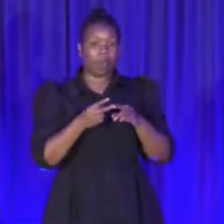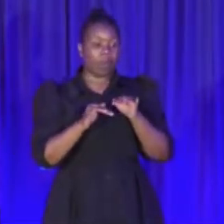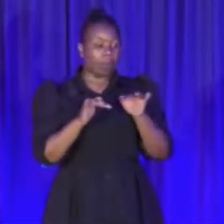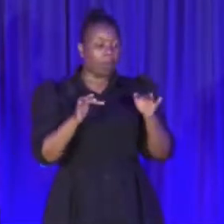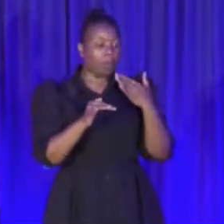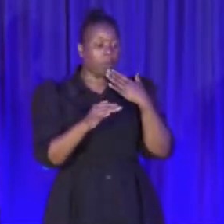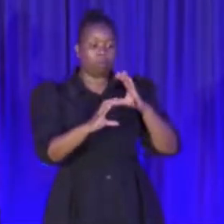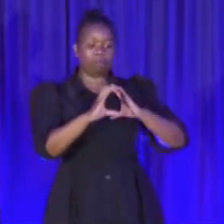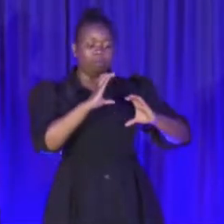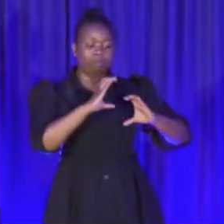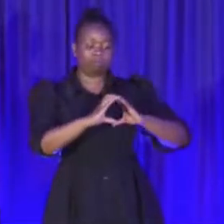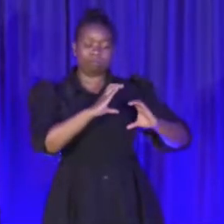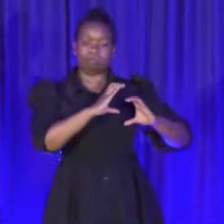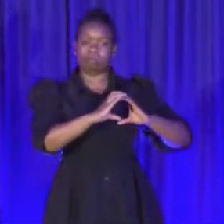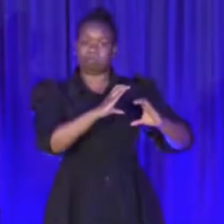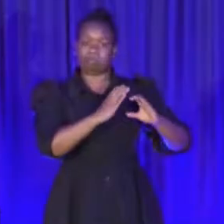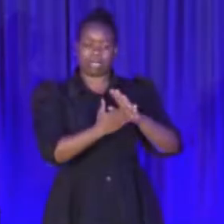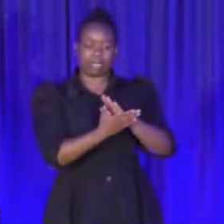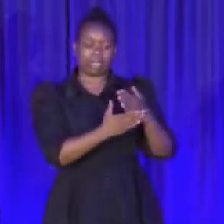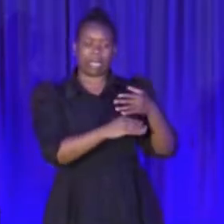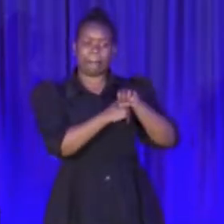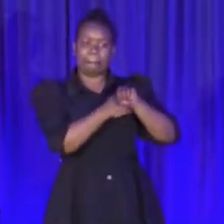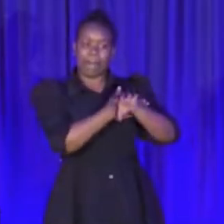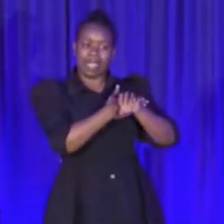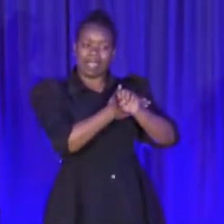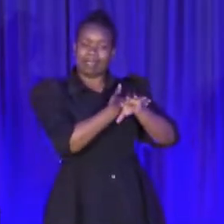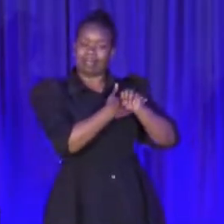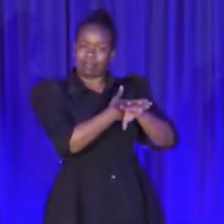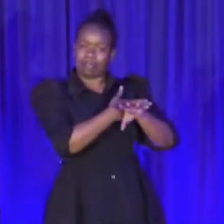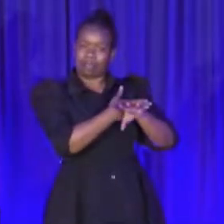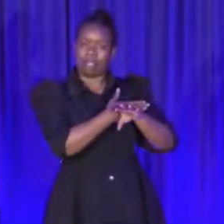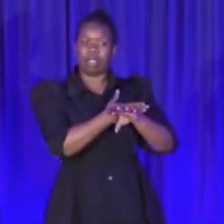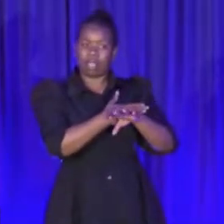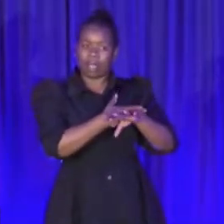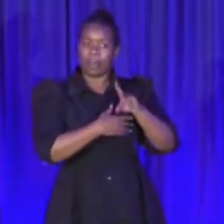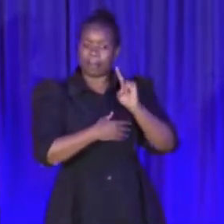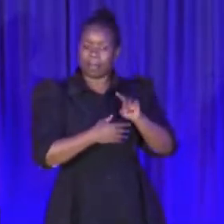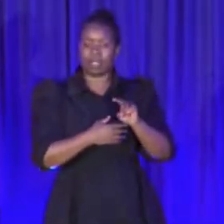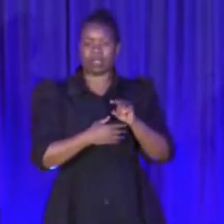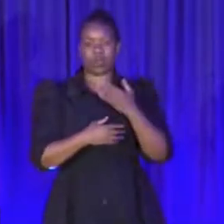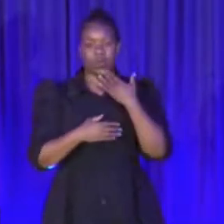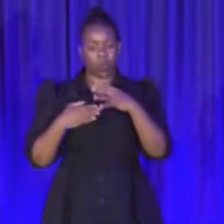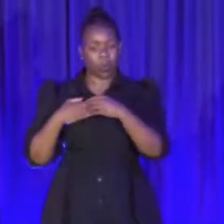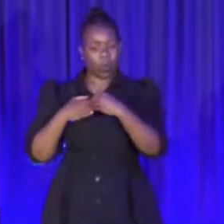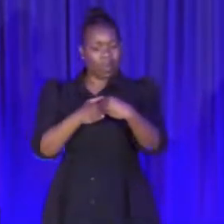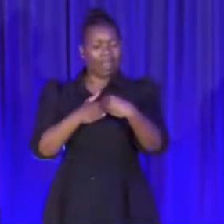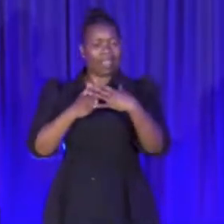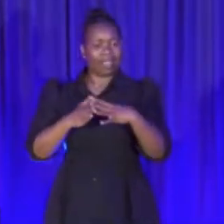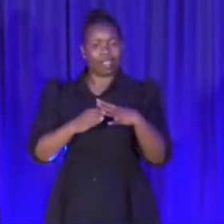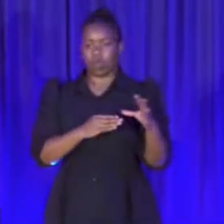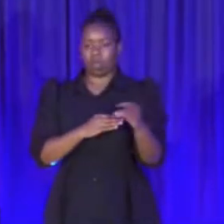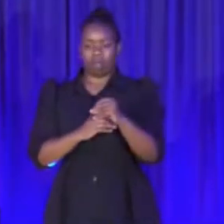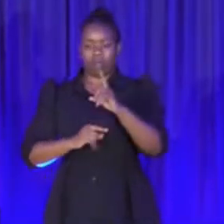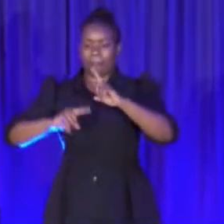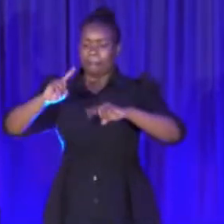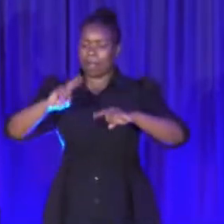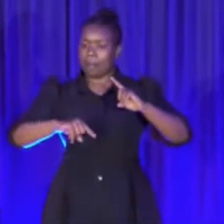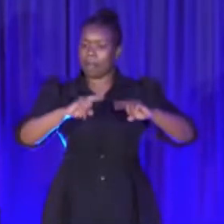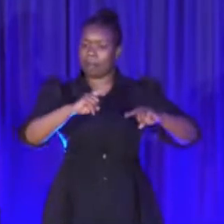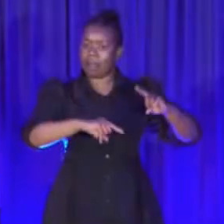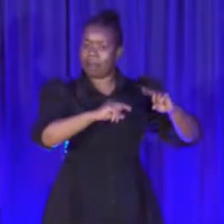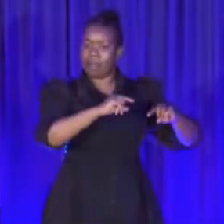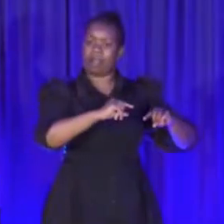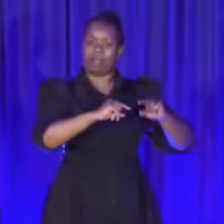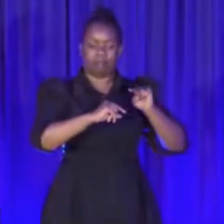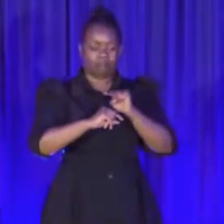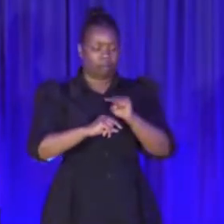who communicate messages, the media. It speaks boldly to leaders in all spheres of our